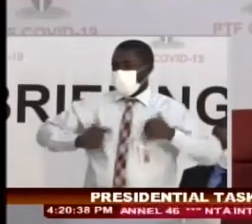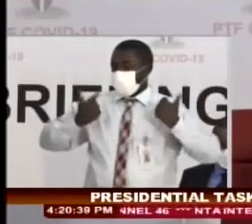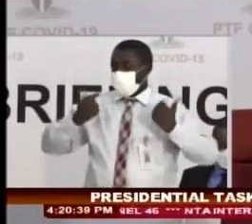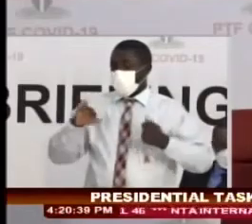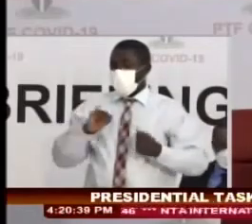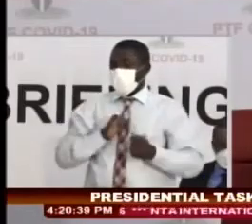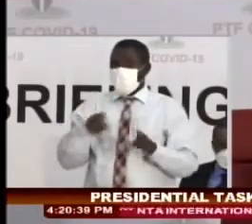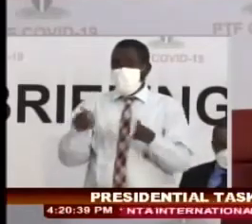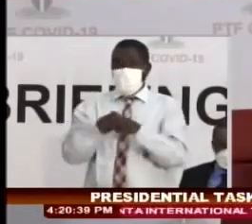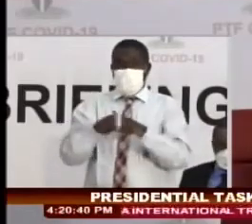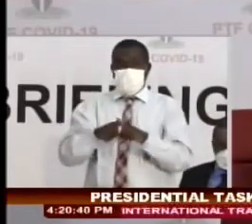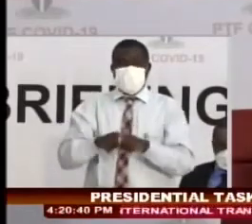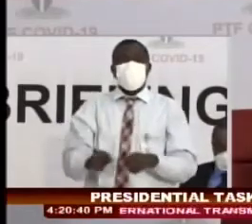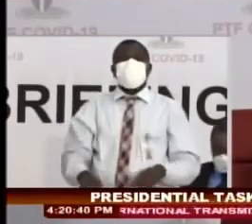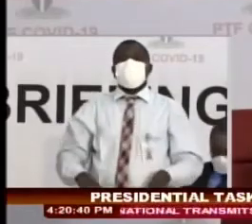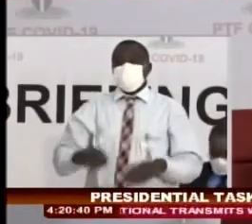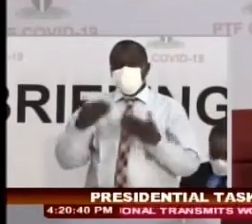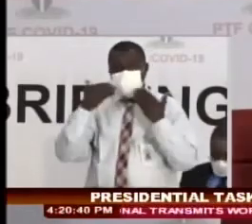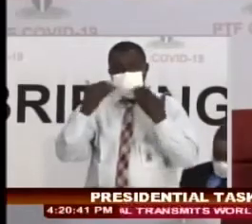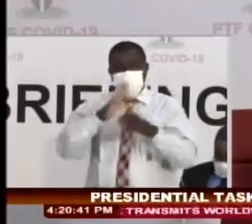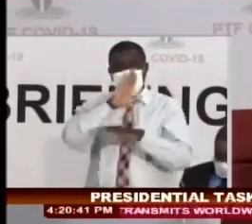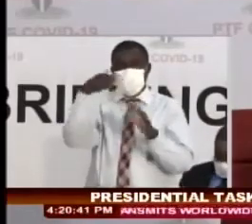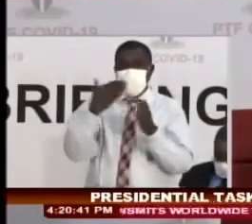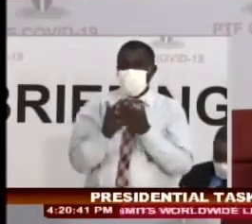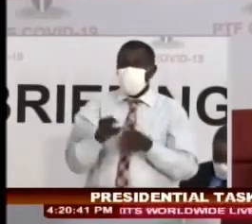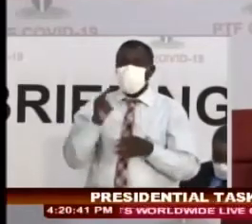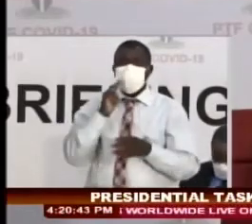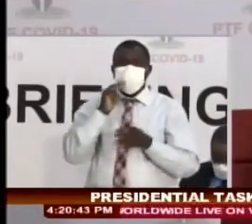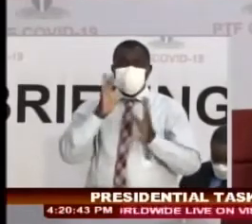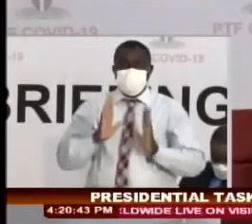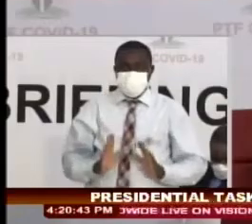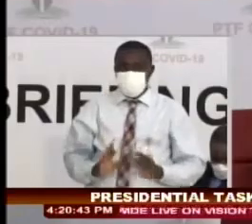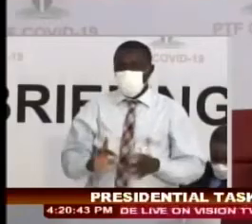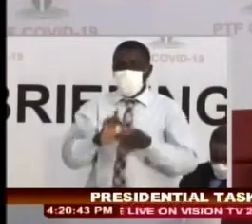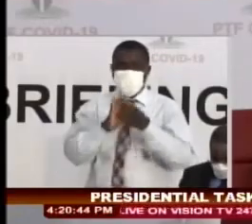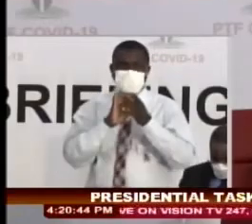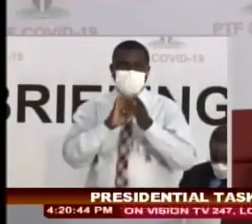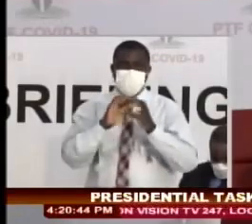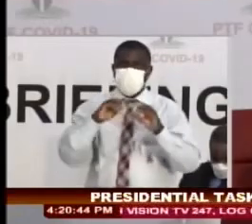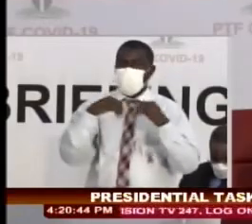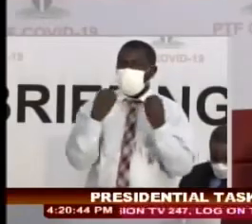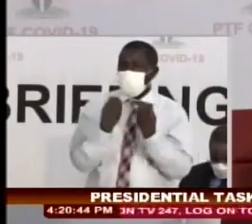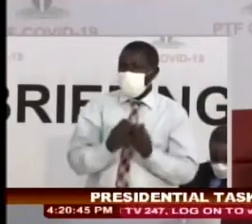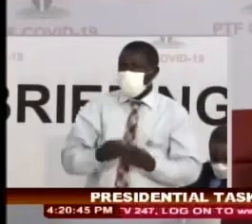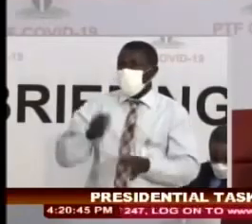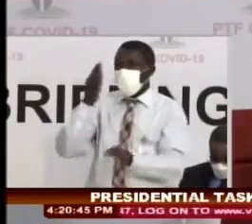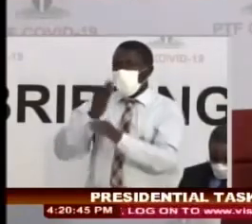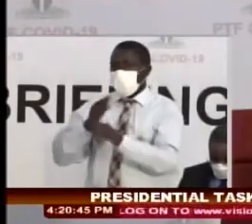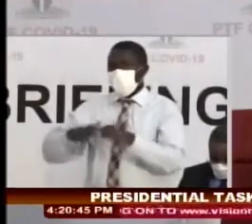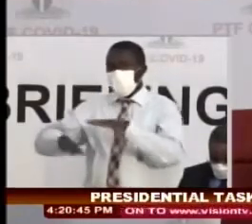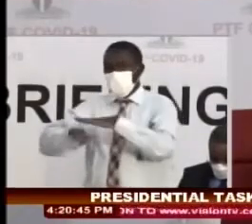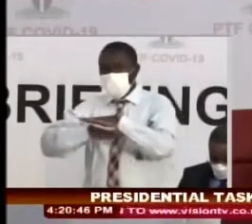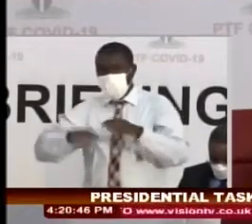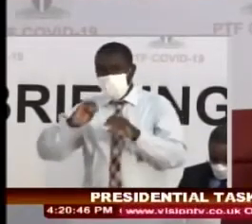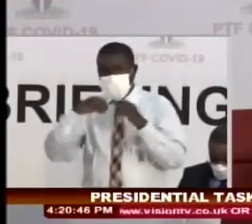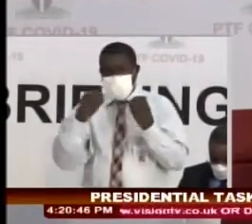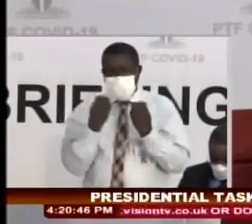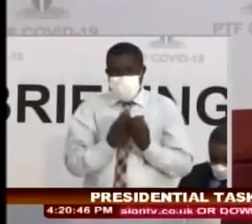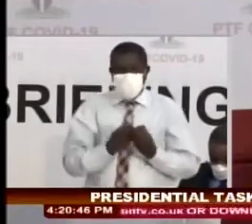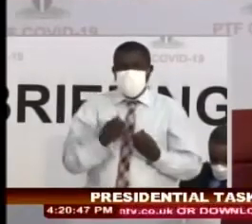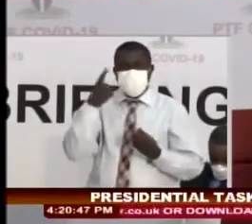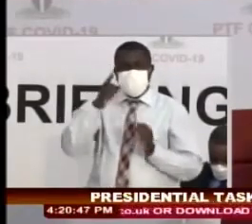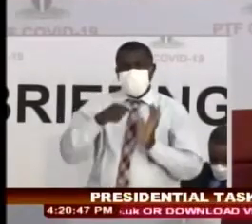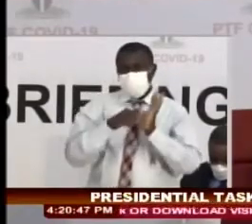countless public-spirited Nigerians, corporate organizations, faith-based organizations, etc. for